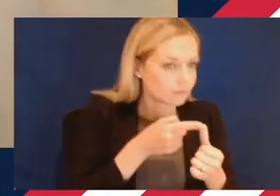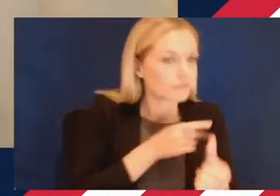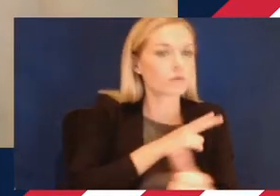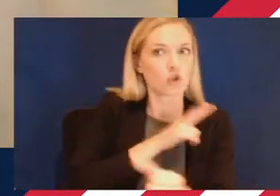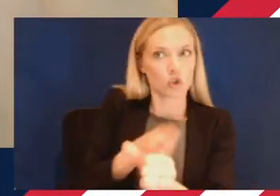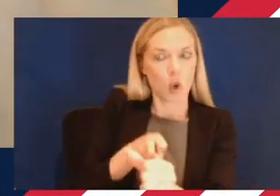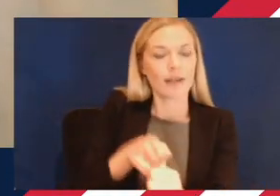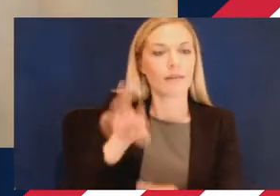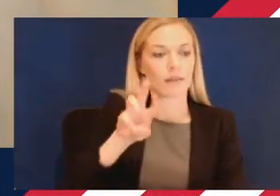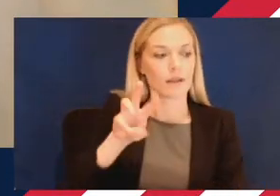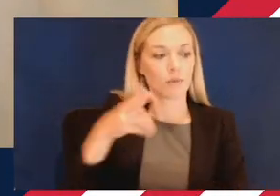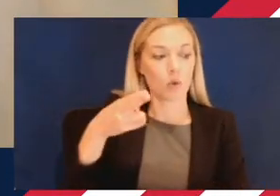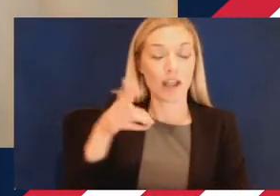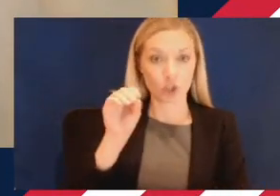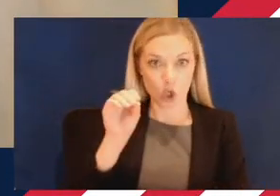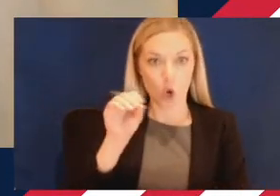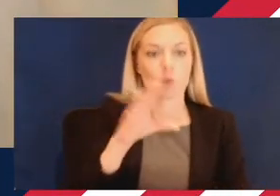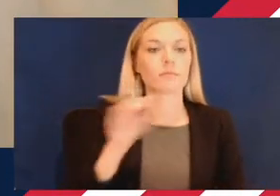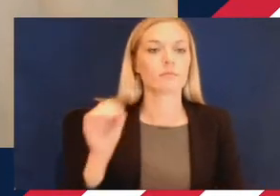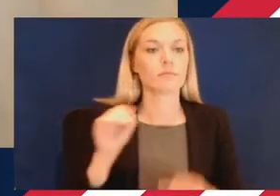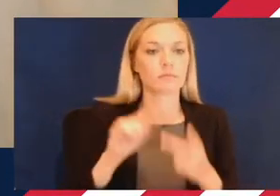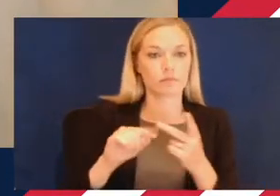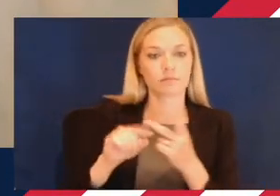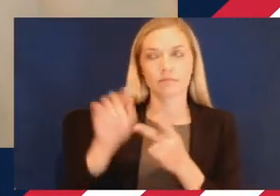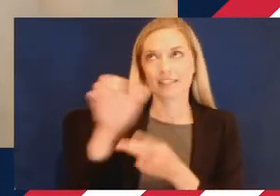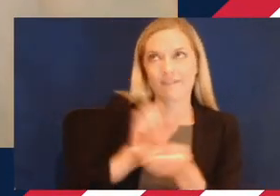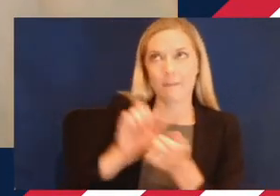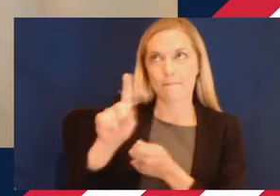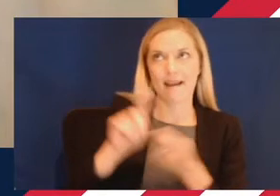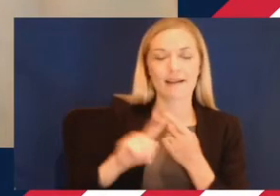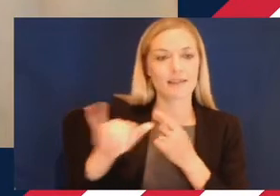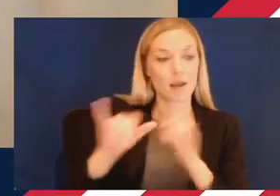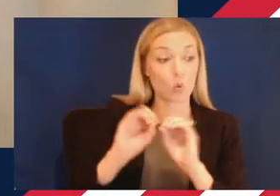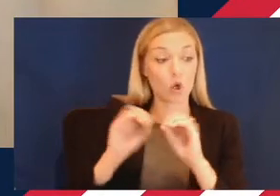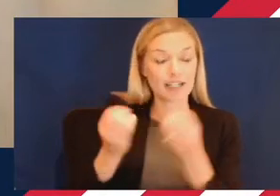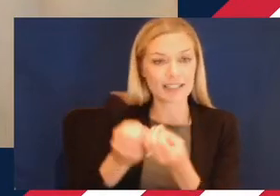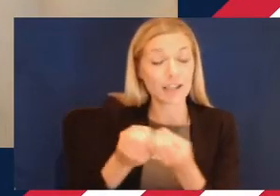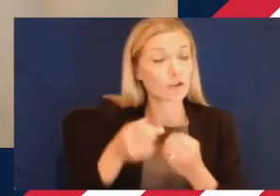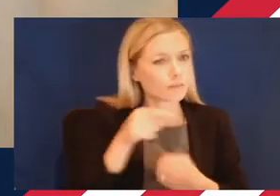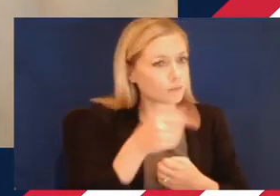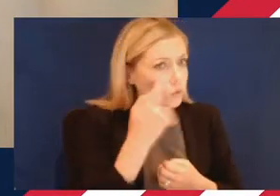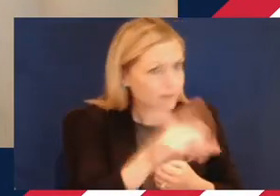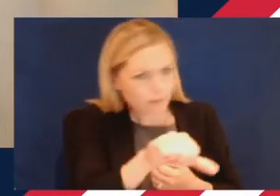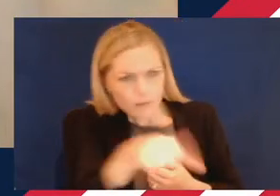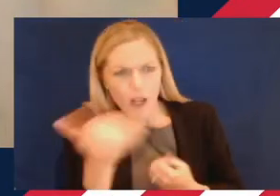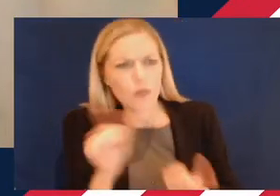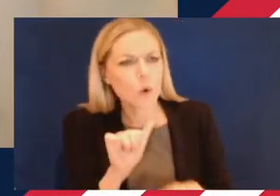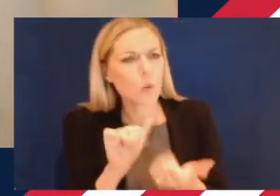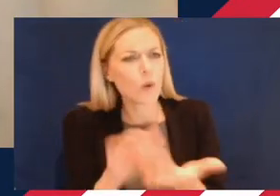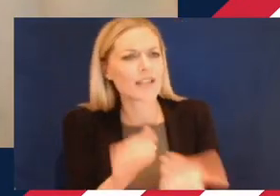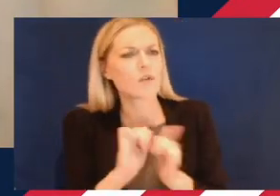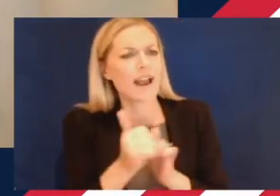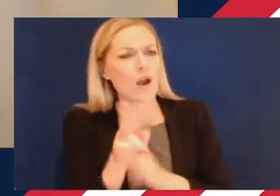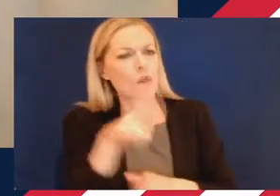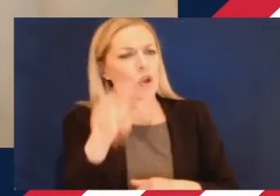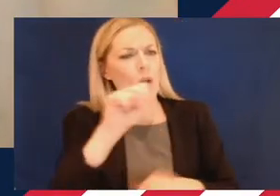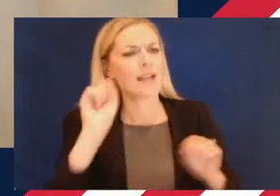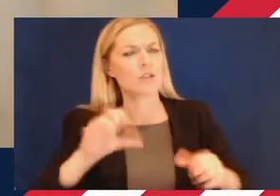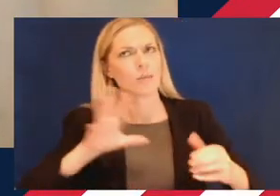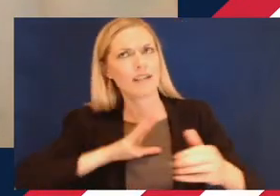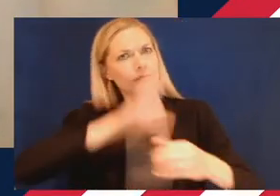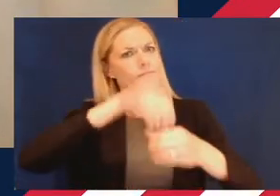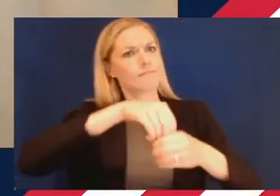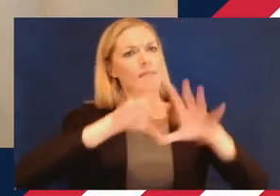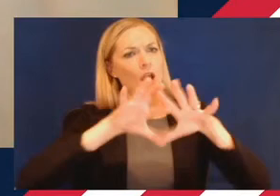that organization. Do you see other ways in which the U.S. could reestablish itself and become the global leader around